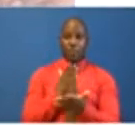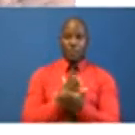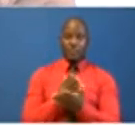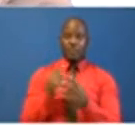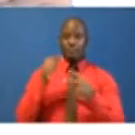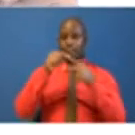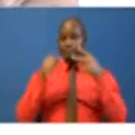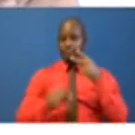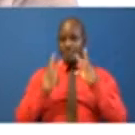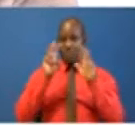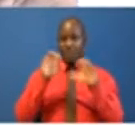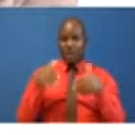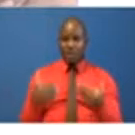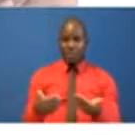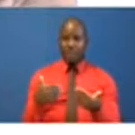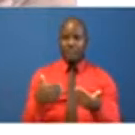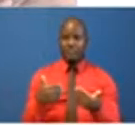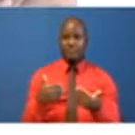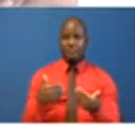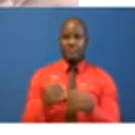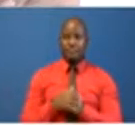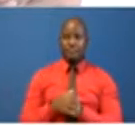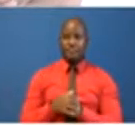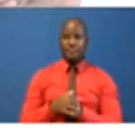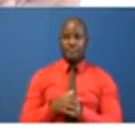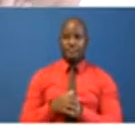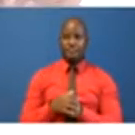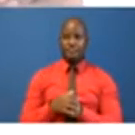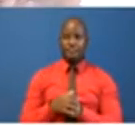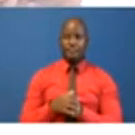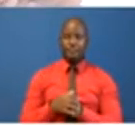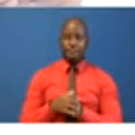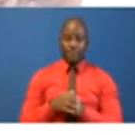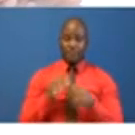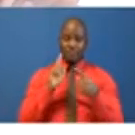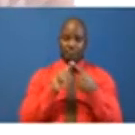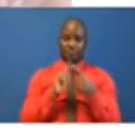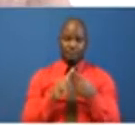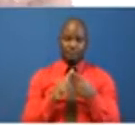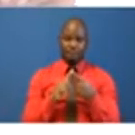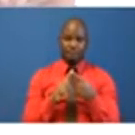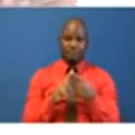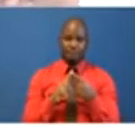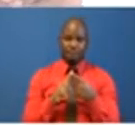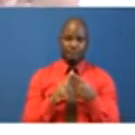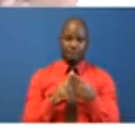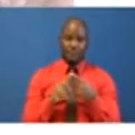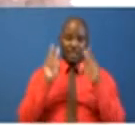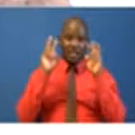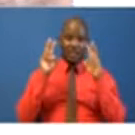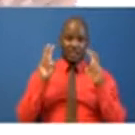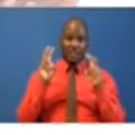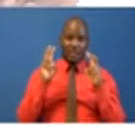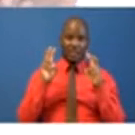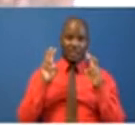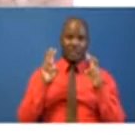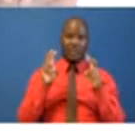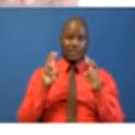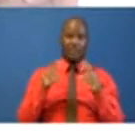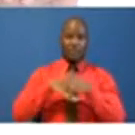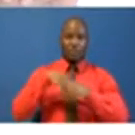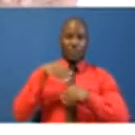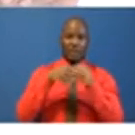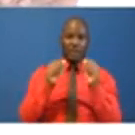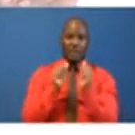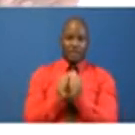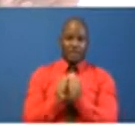issues that um i'll be looking at um one is the issue of competence we've talked about